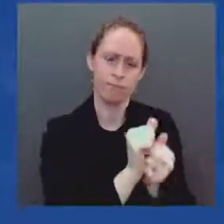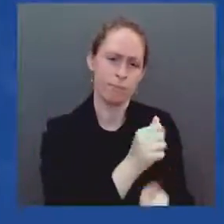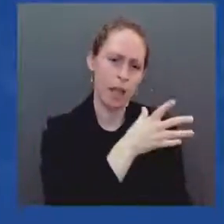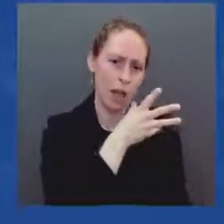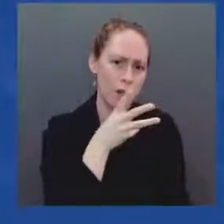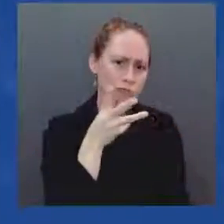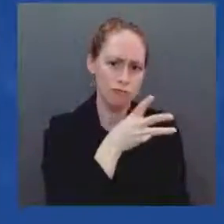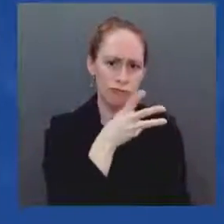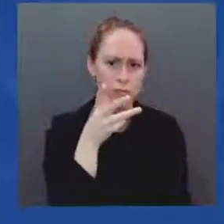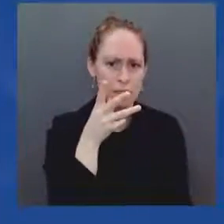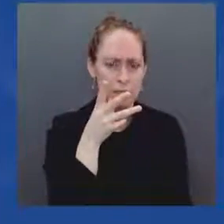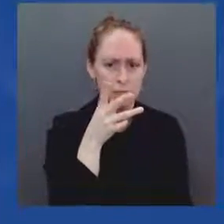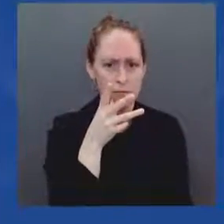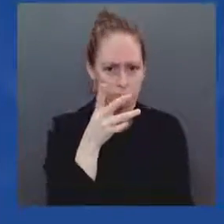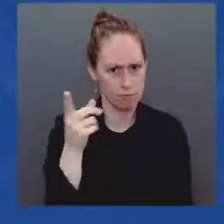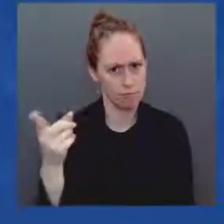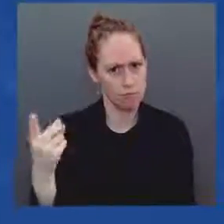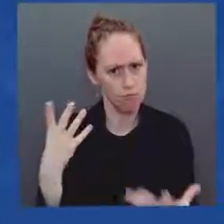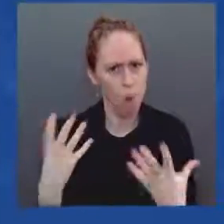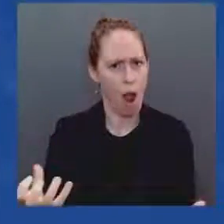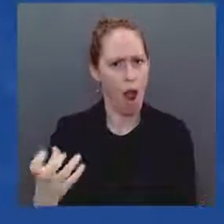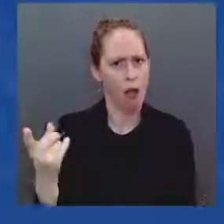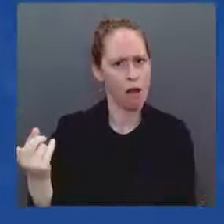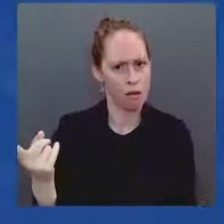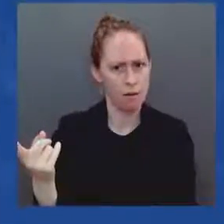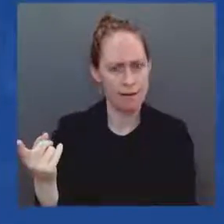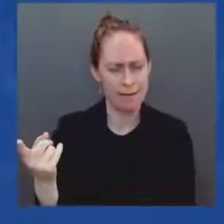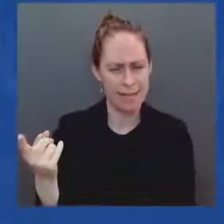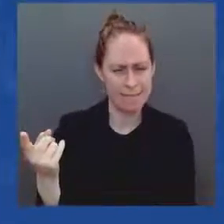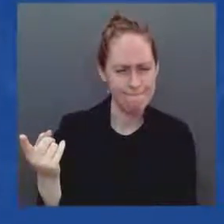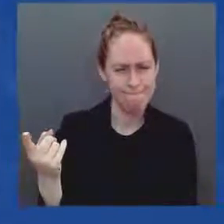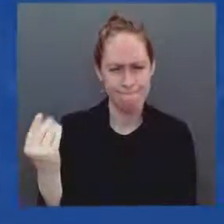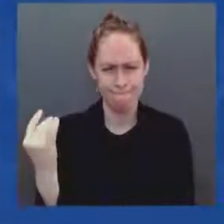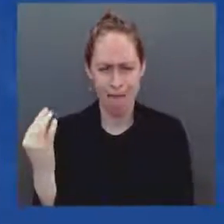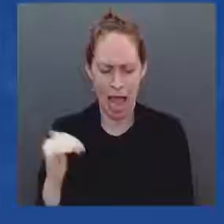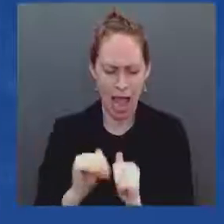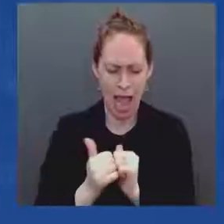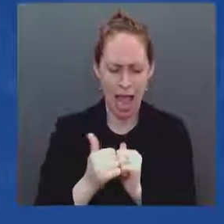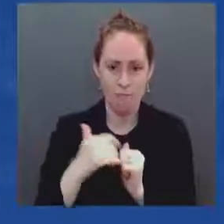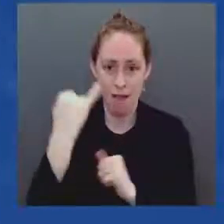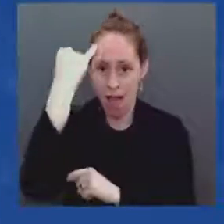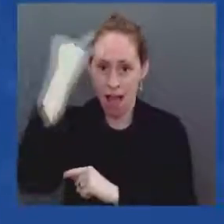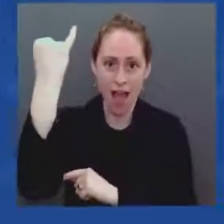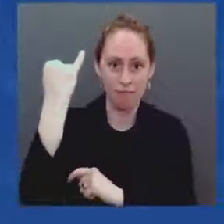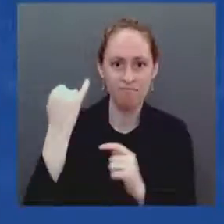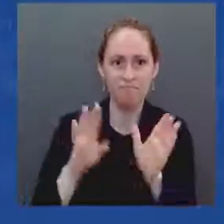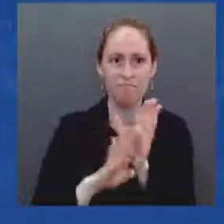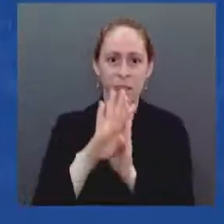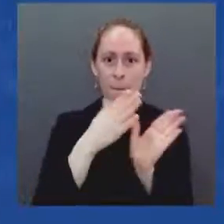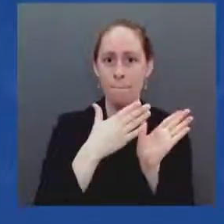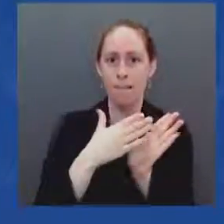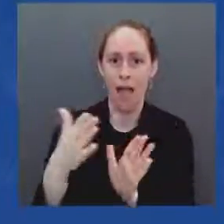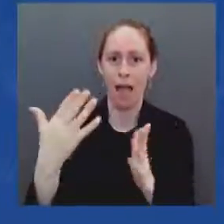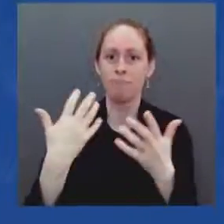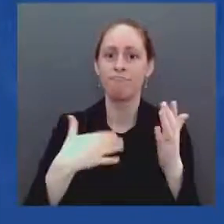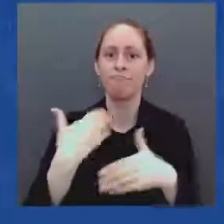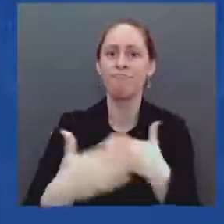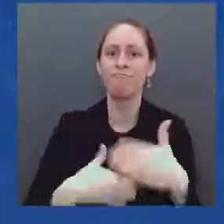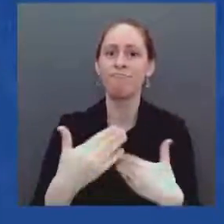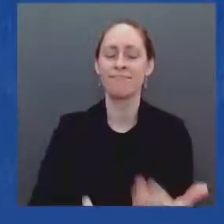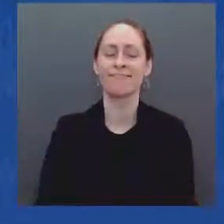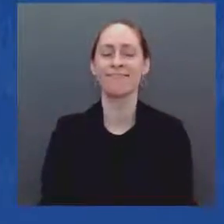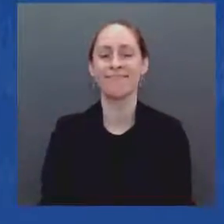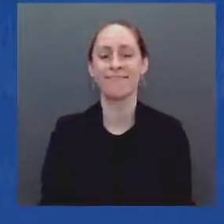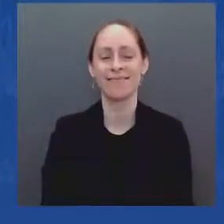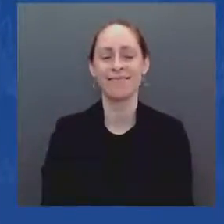look, the American Rescue Plan was a lot of money, and it was designed to make sure we